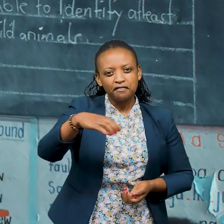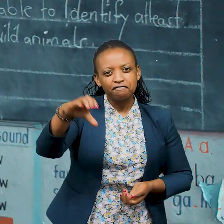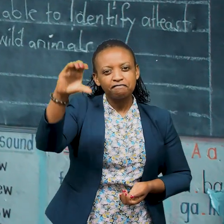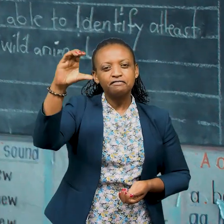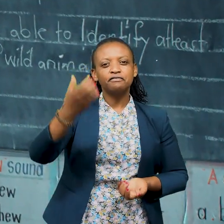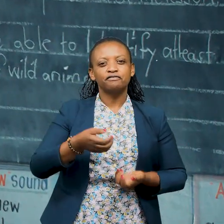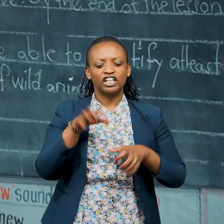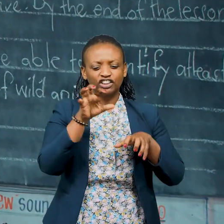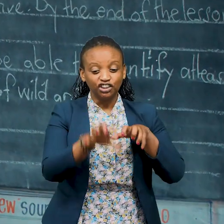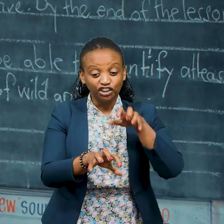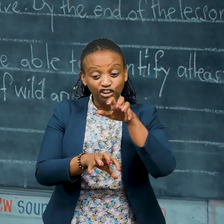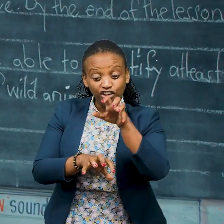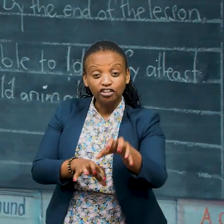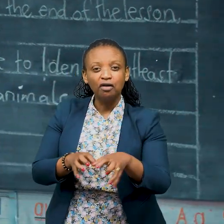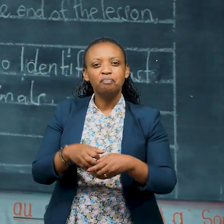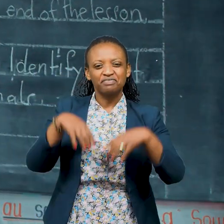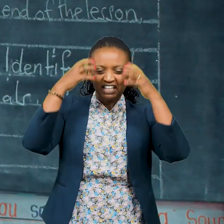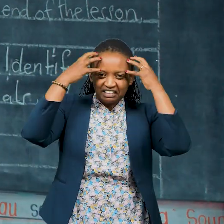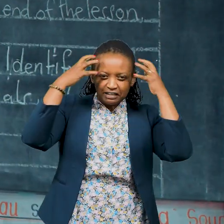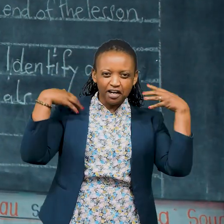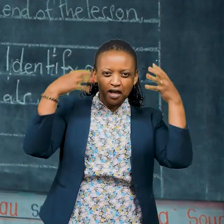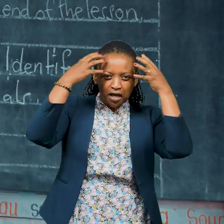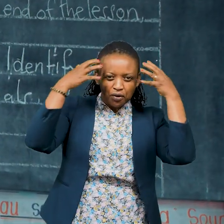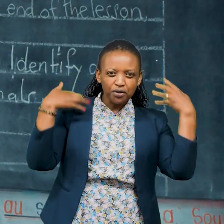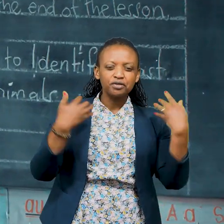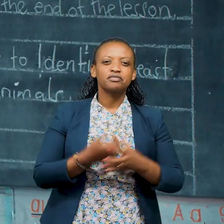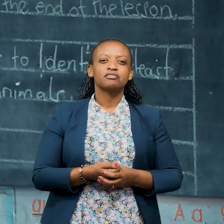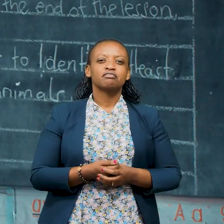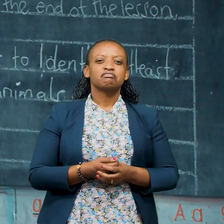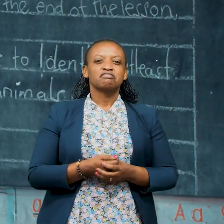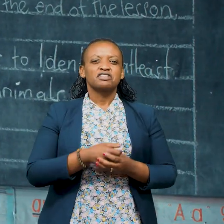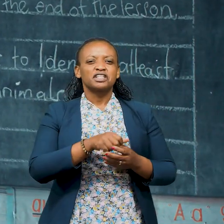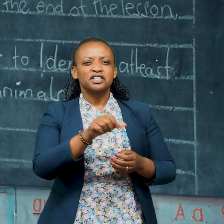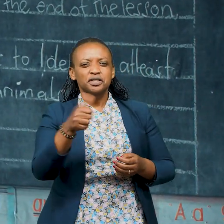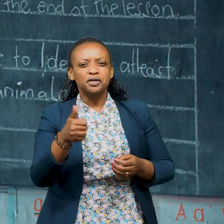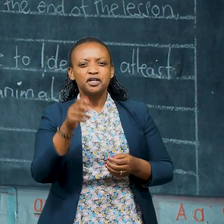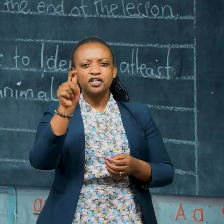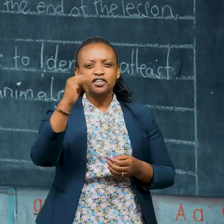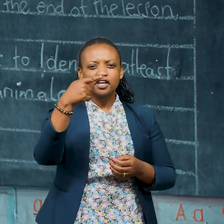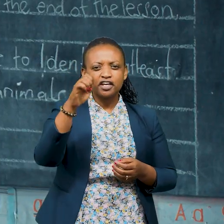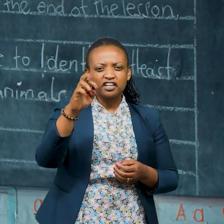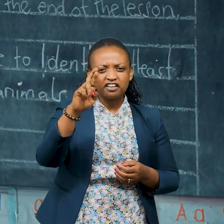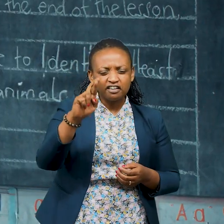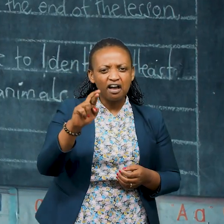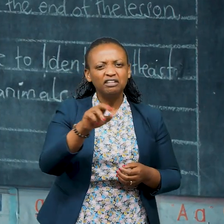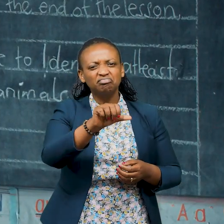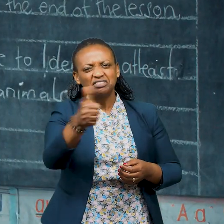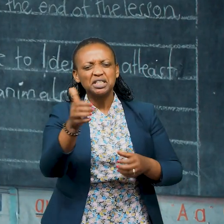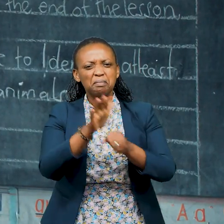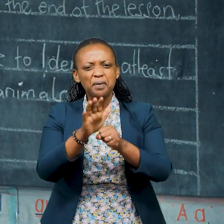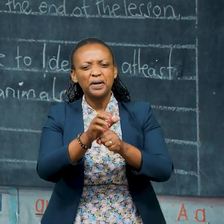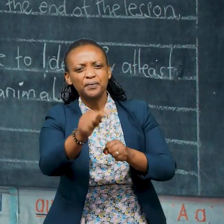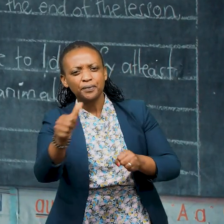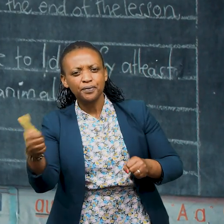elephant, a cheetah, a lion, a tiger, and